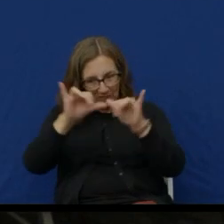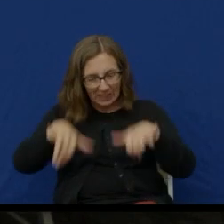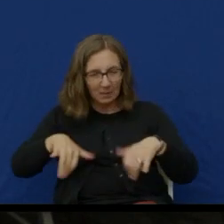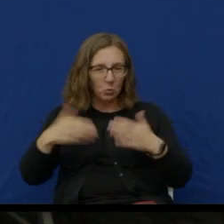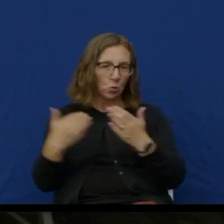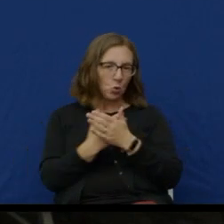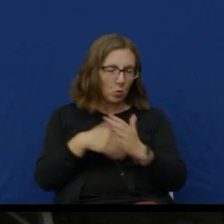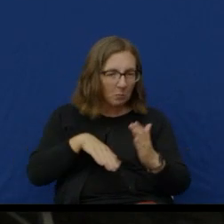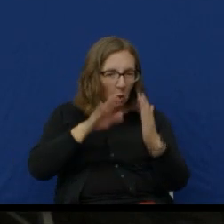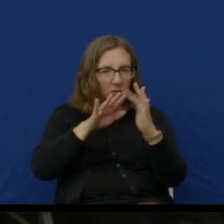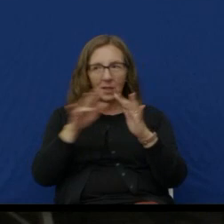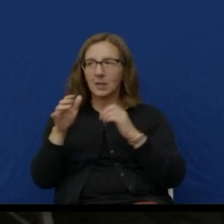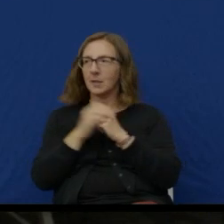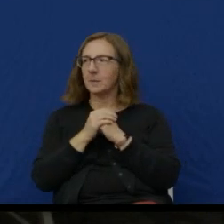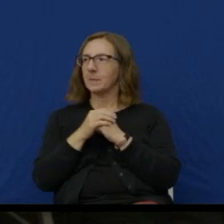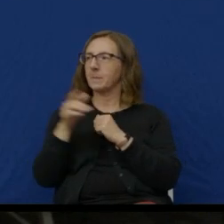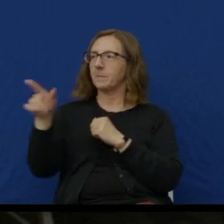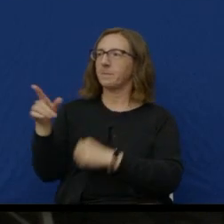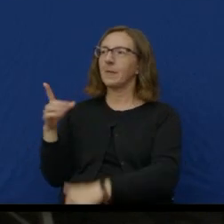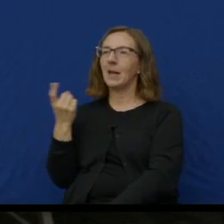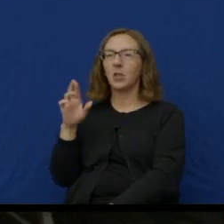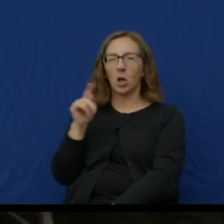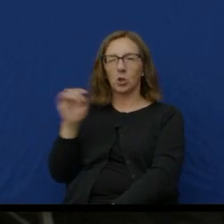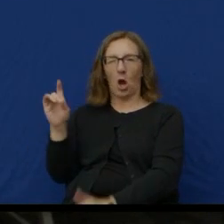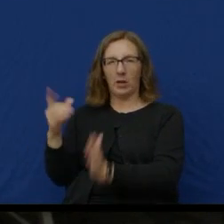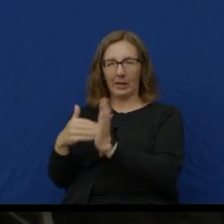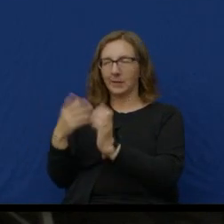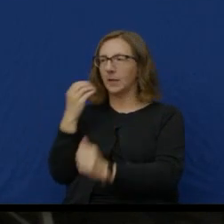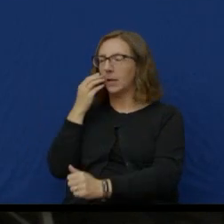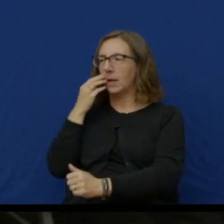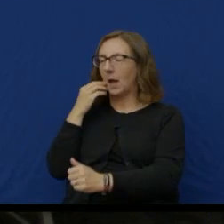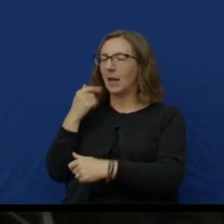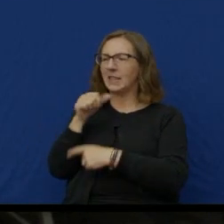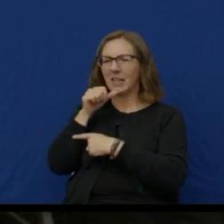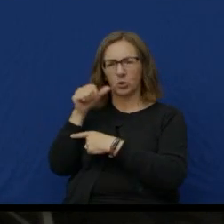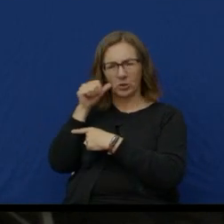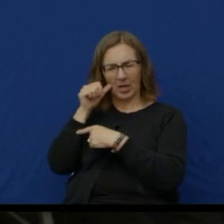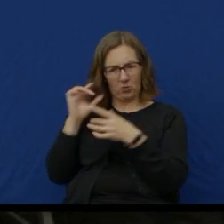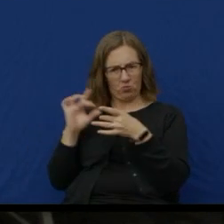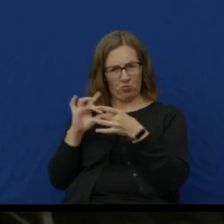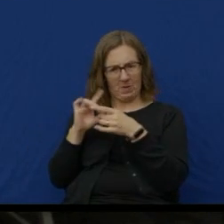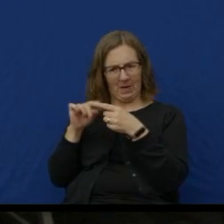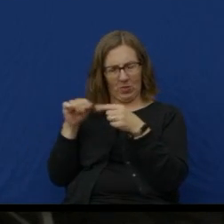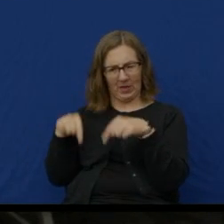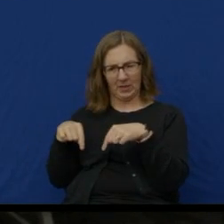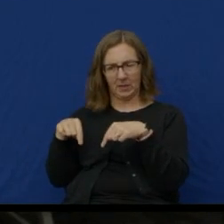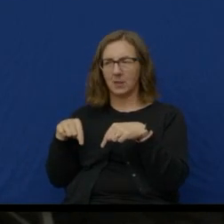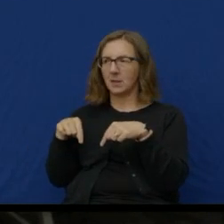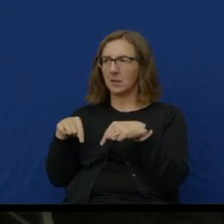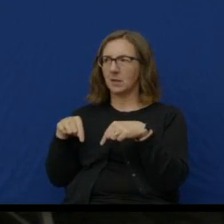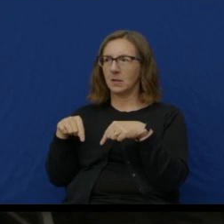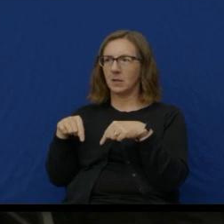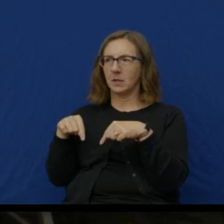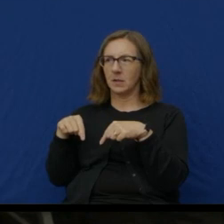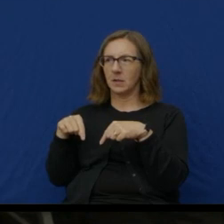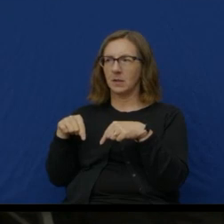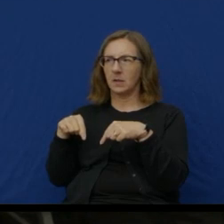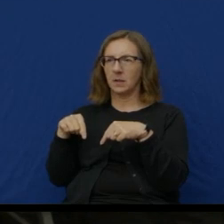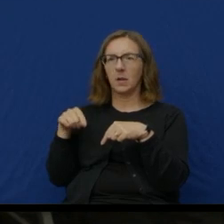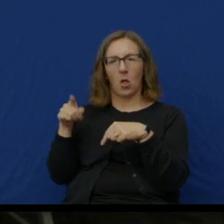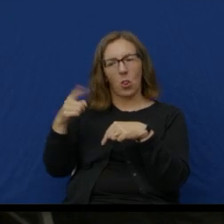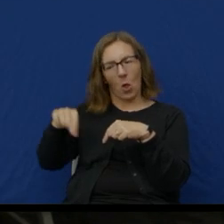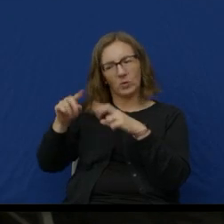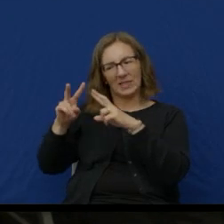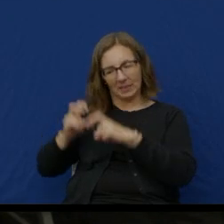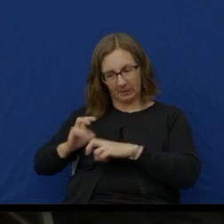thing? Please. I was reminded, we were talking about this yesterday, that until you really get those assessments